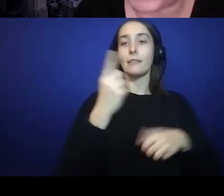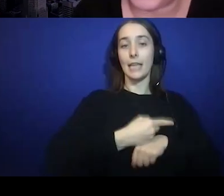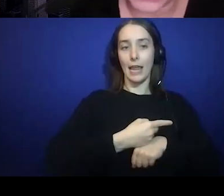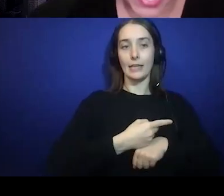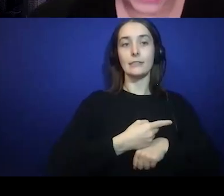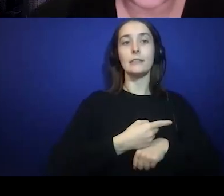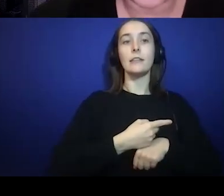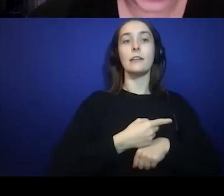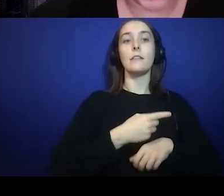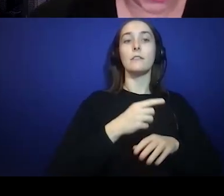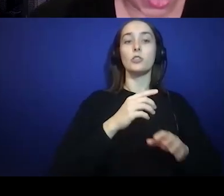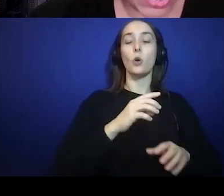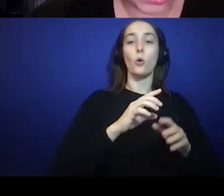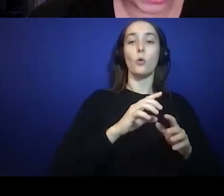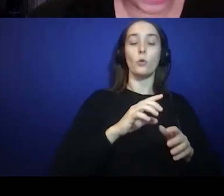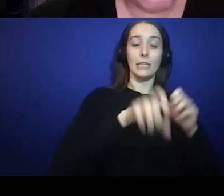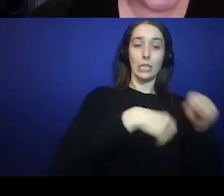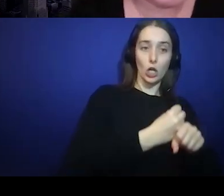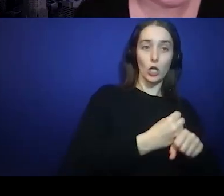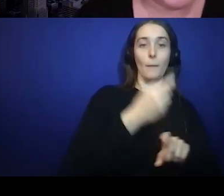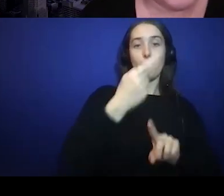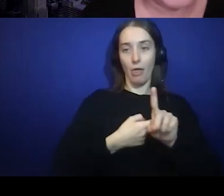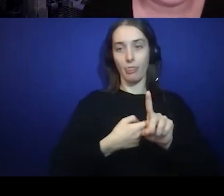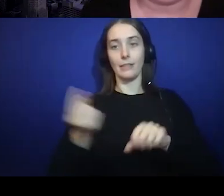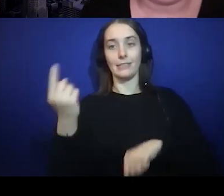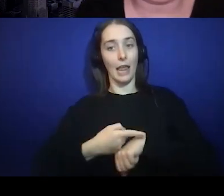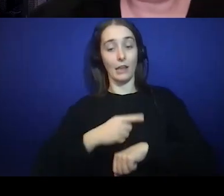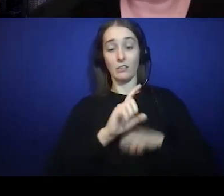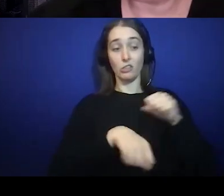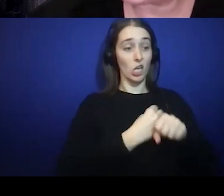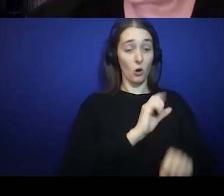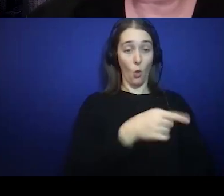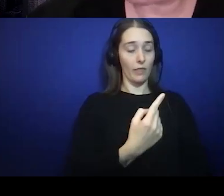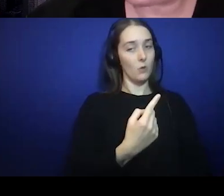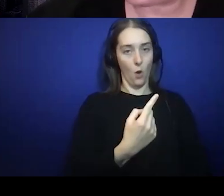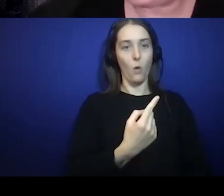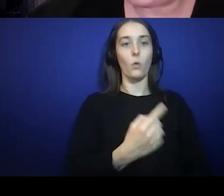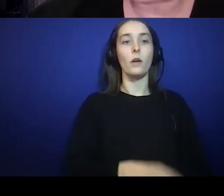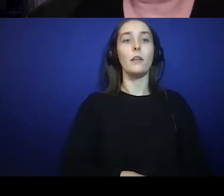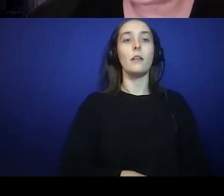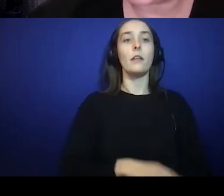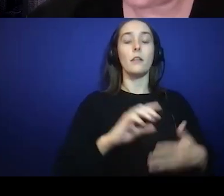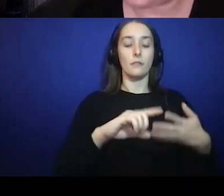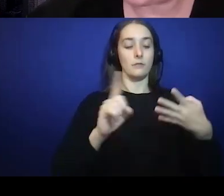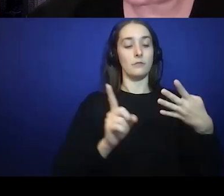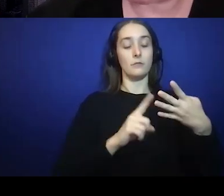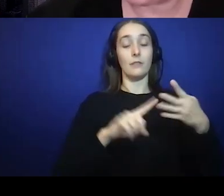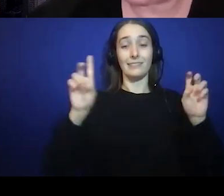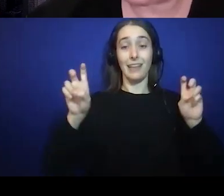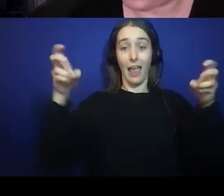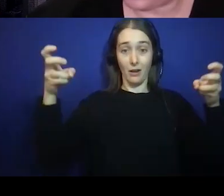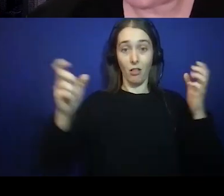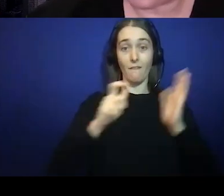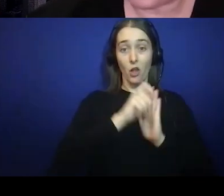by the month and the day. So not only the year. Then you would have the title of the article. And just like with